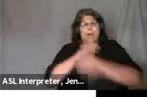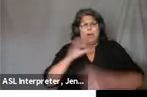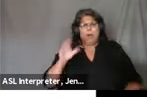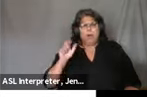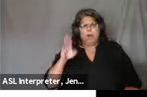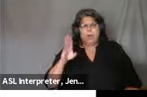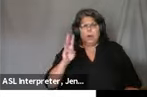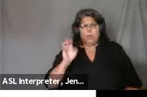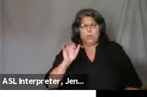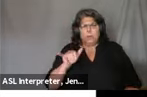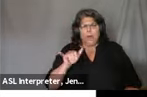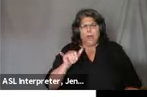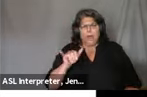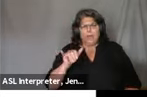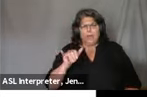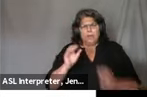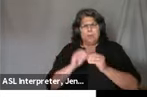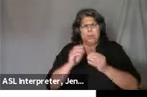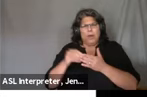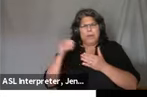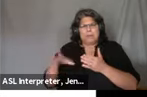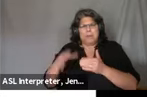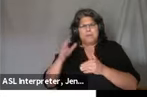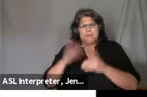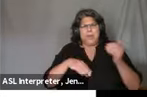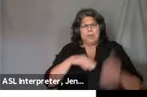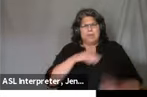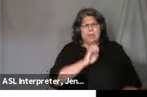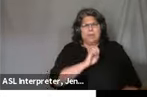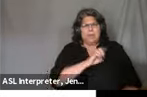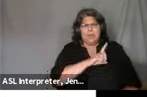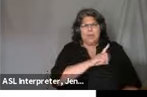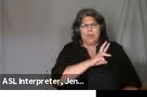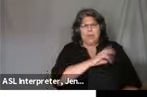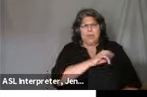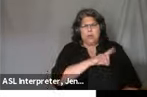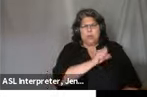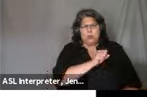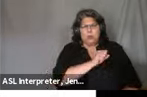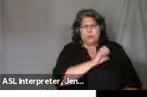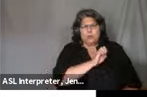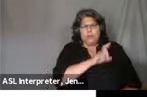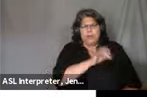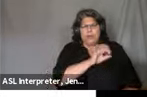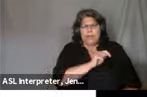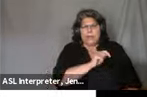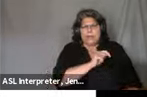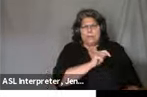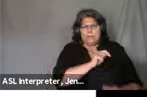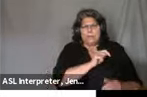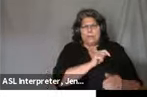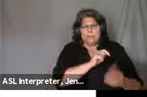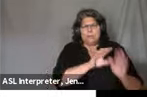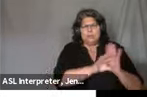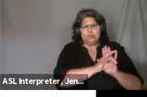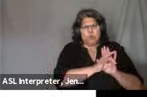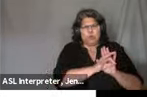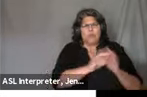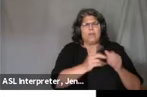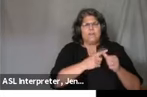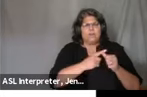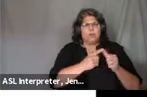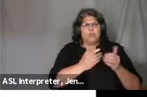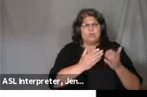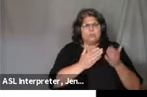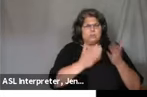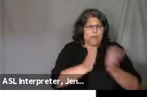more expensive than the Edwards Elliott build alternative? I will first direct this to